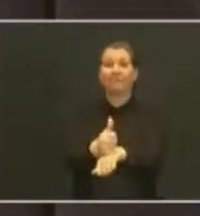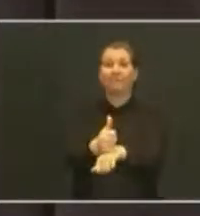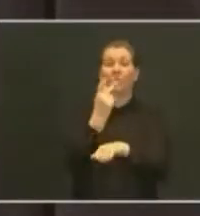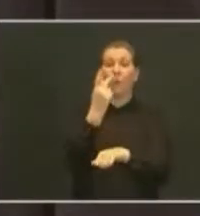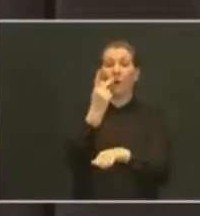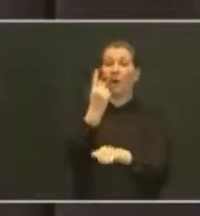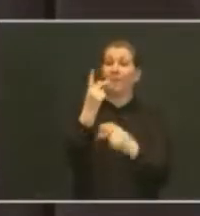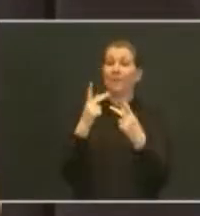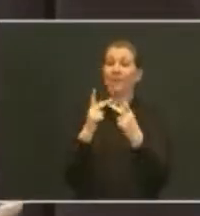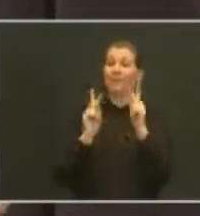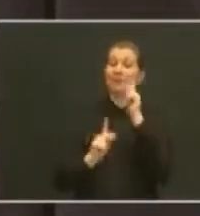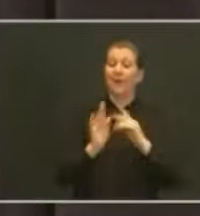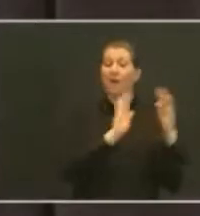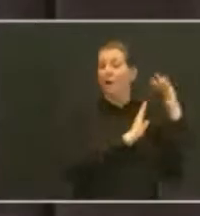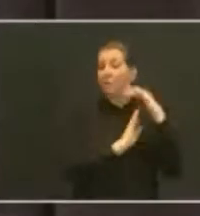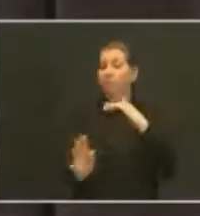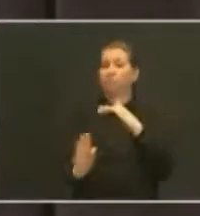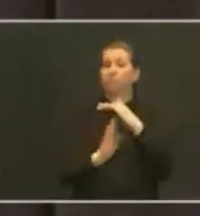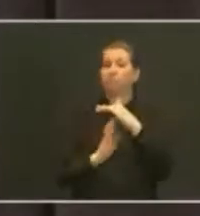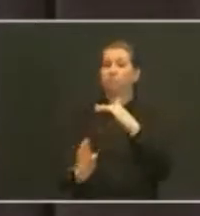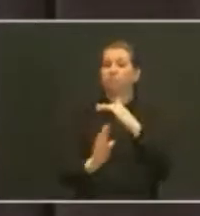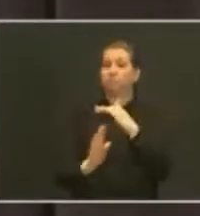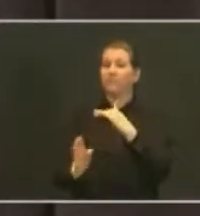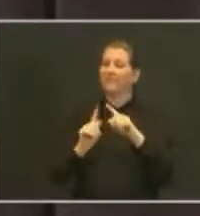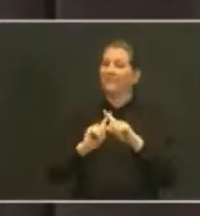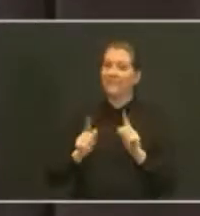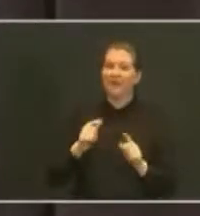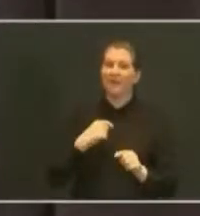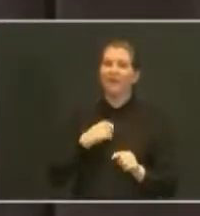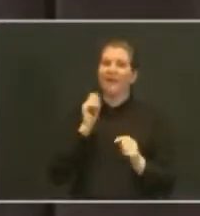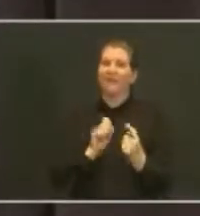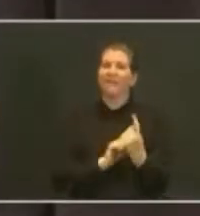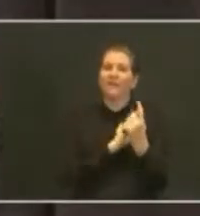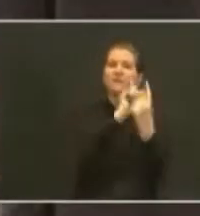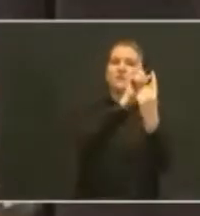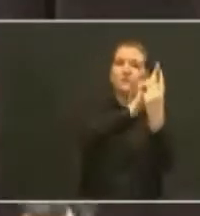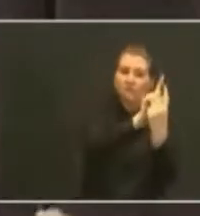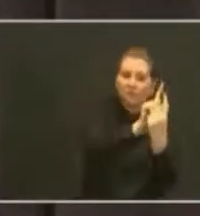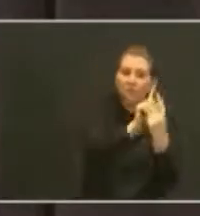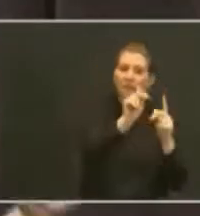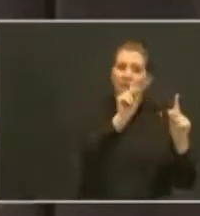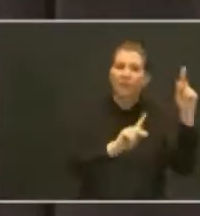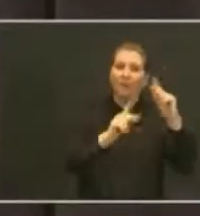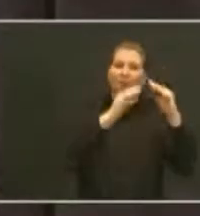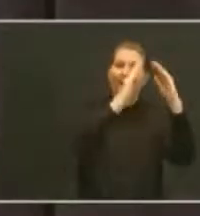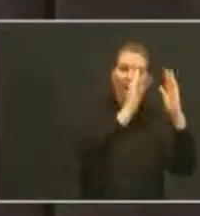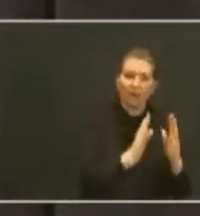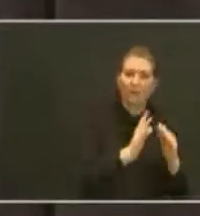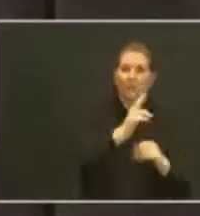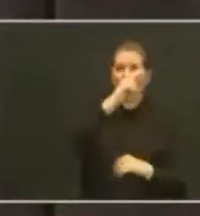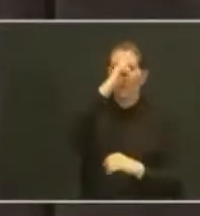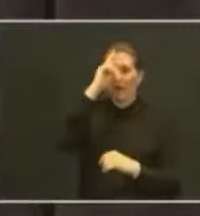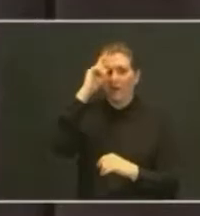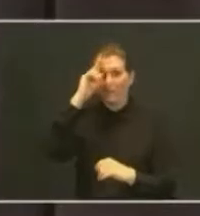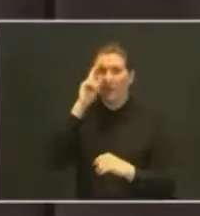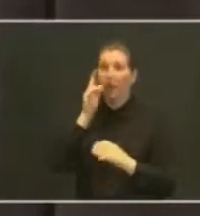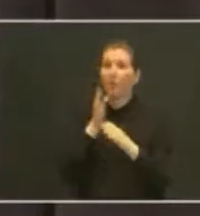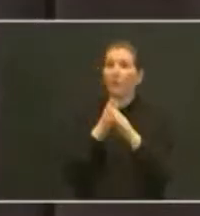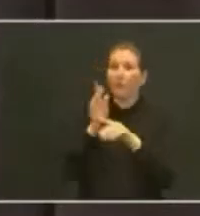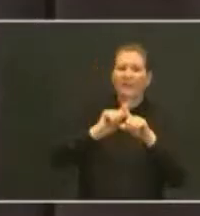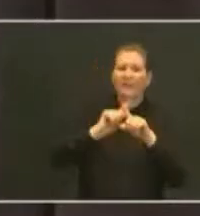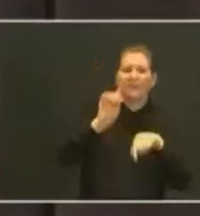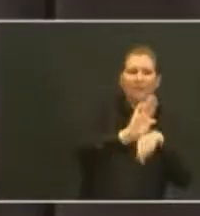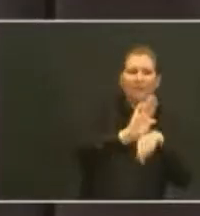bring vaccine to people where they live and to coordinate vaccination through someone's employers like we did with